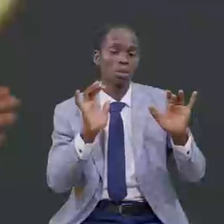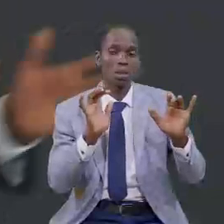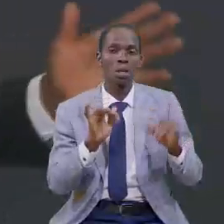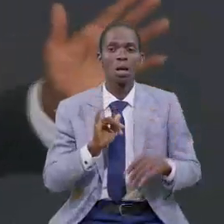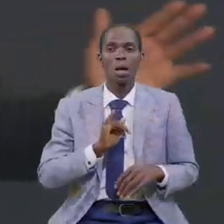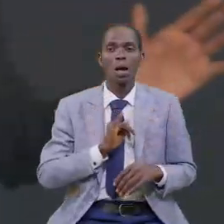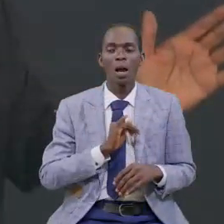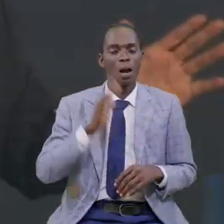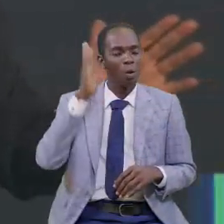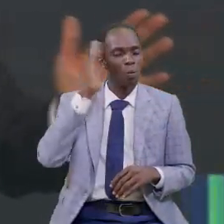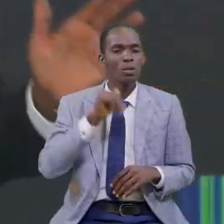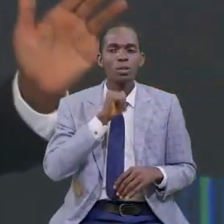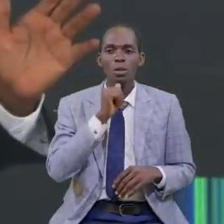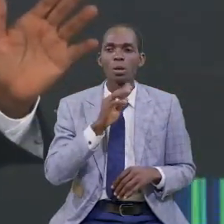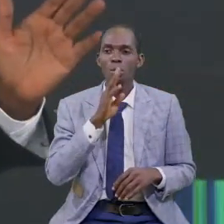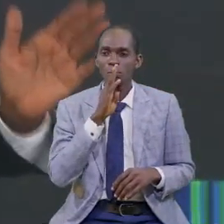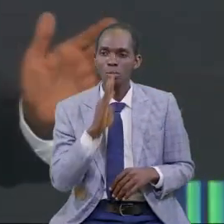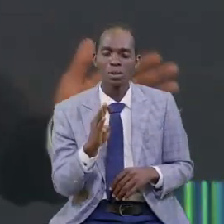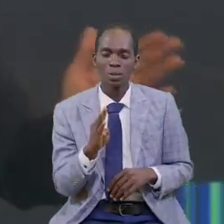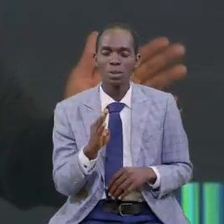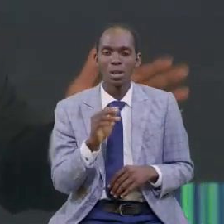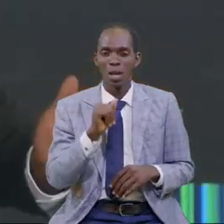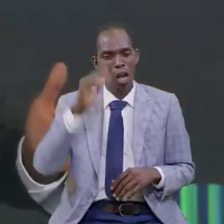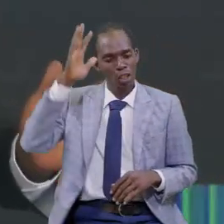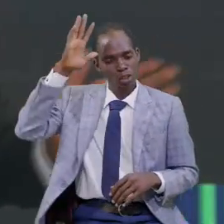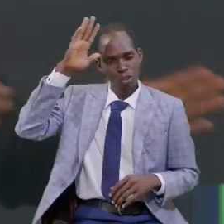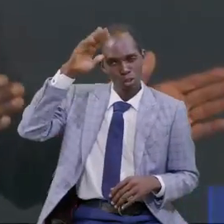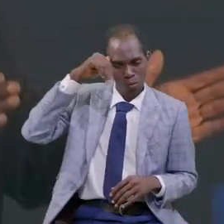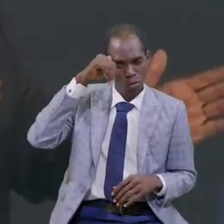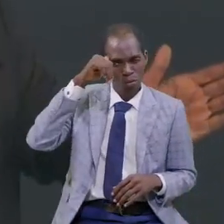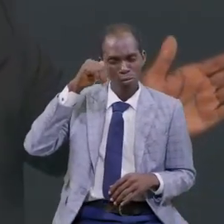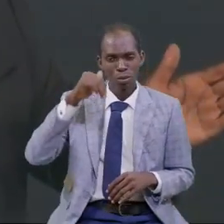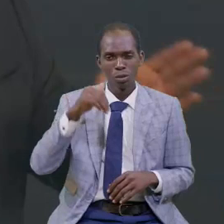Adamite. You know, that word Adamite comes from Adam.